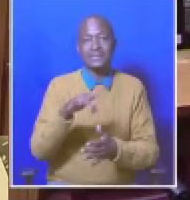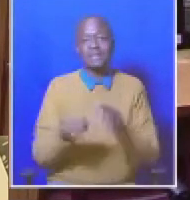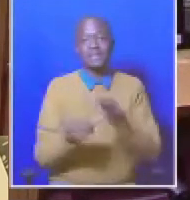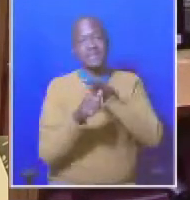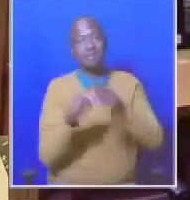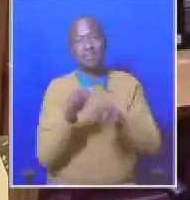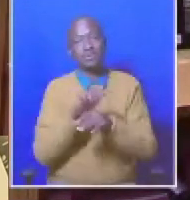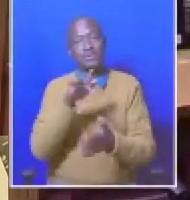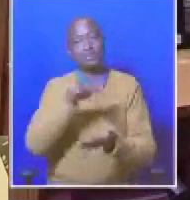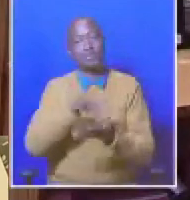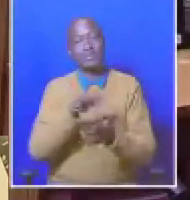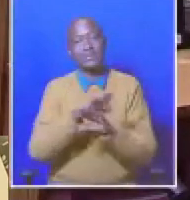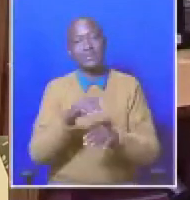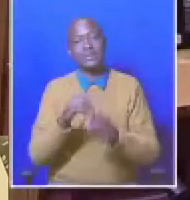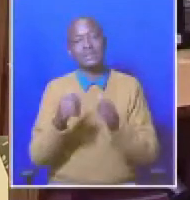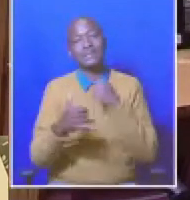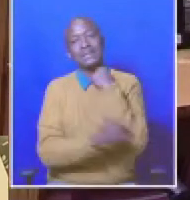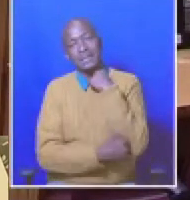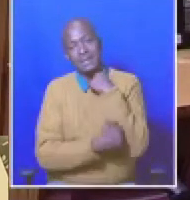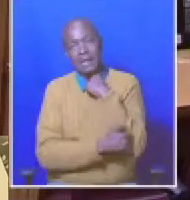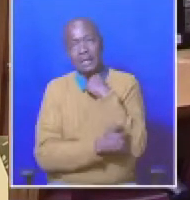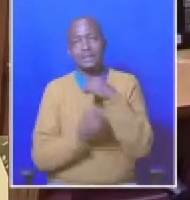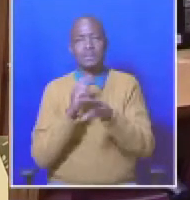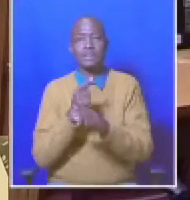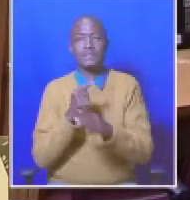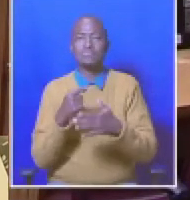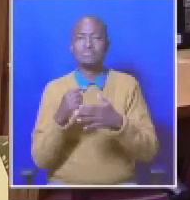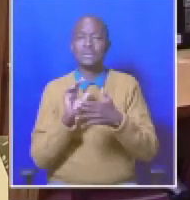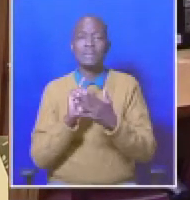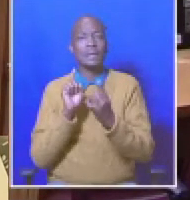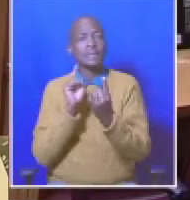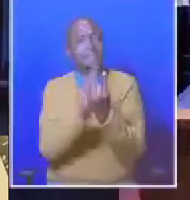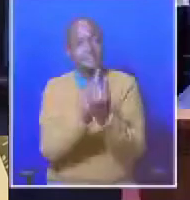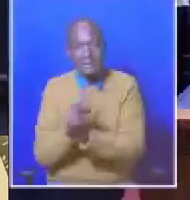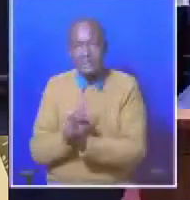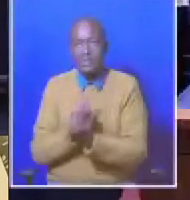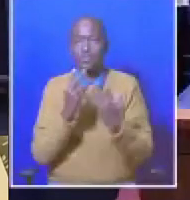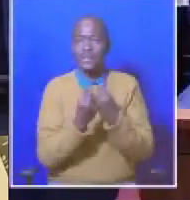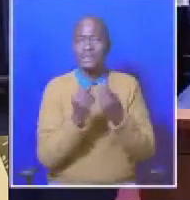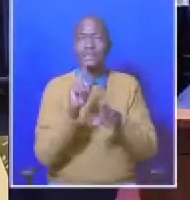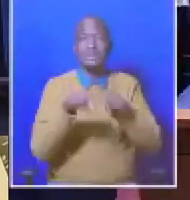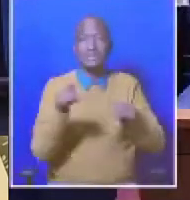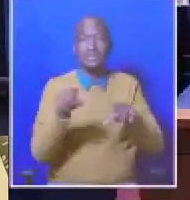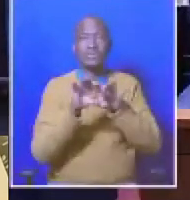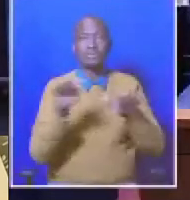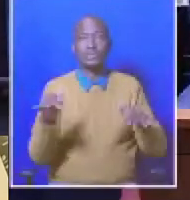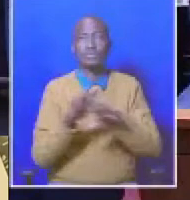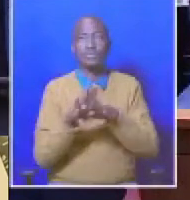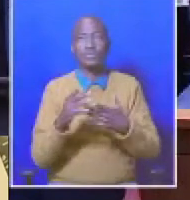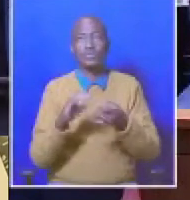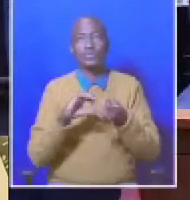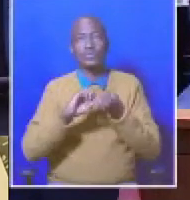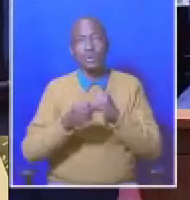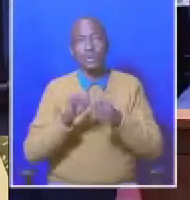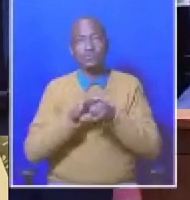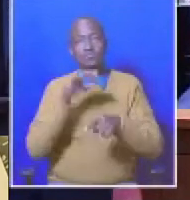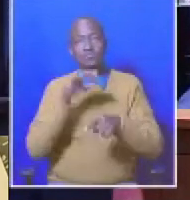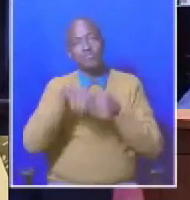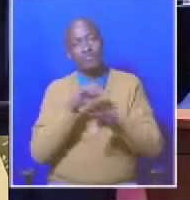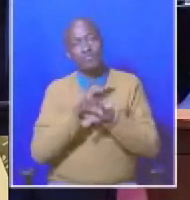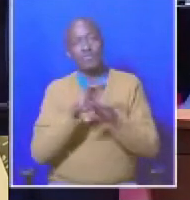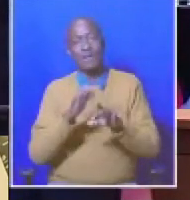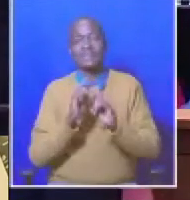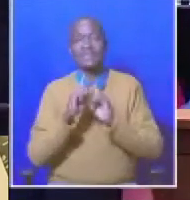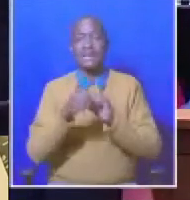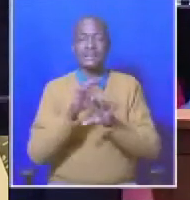country by engaging earnestly with various stakeholders and our communities with the view of finding answers to complex challenges that continue